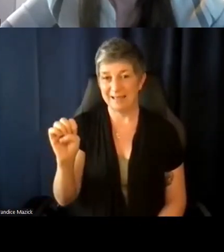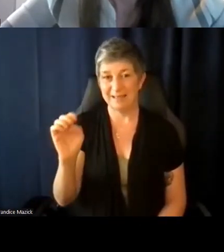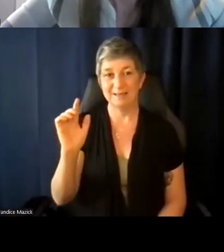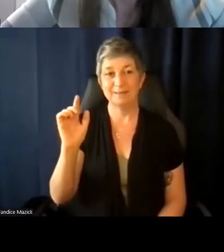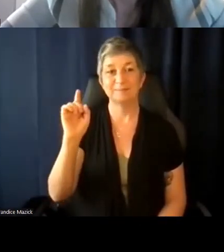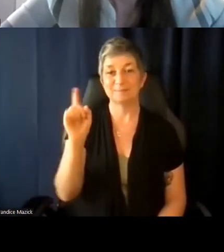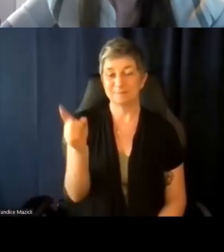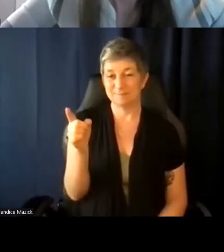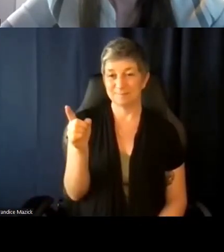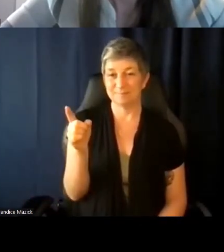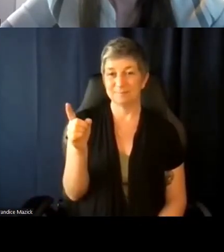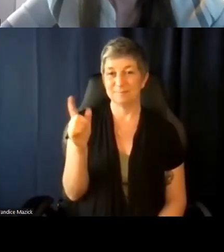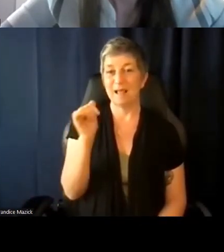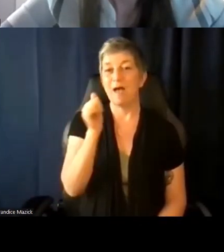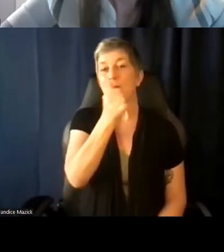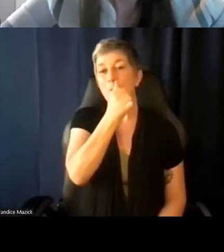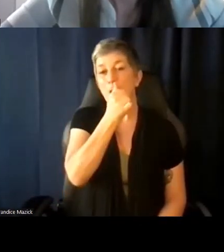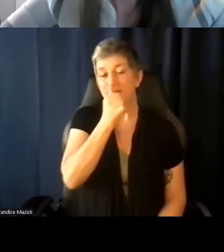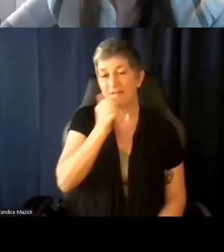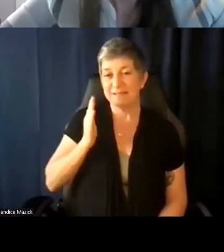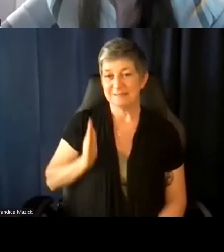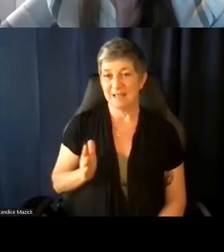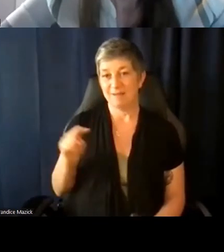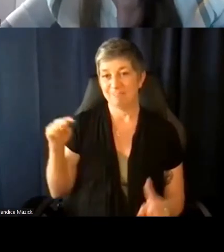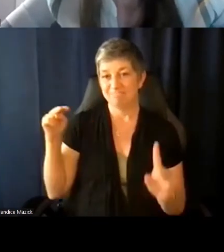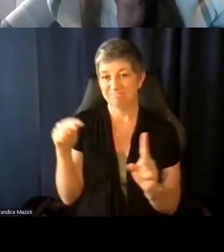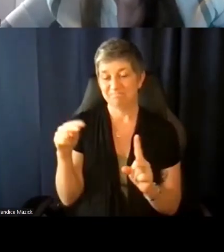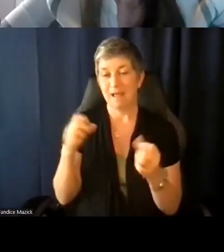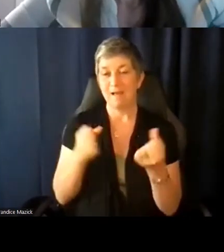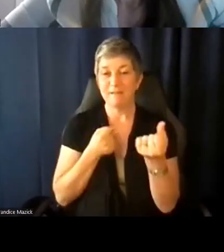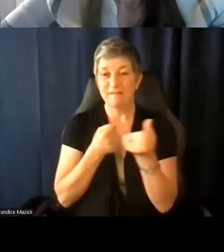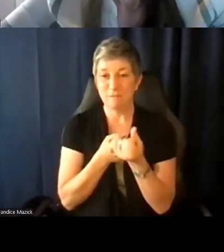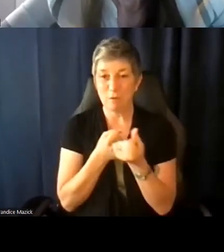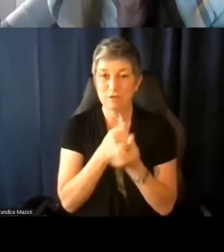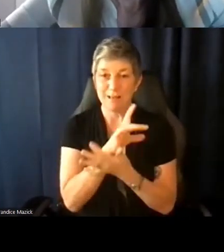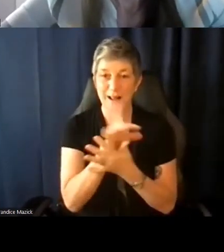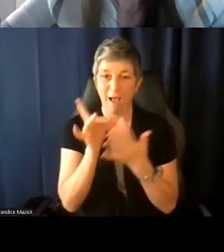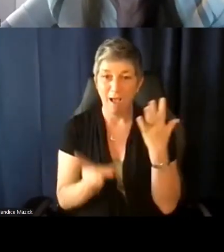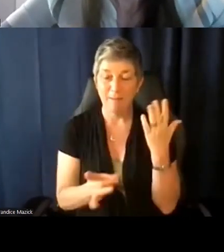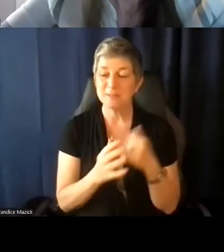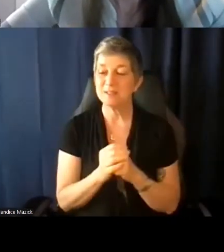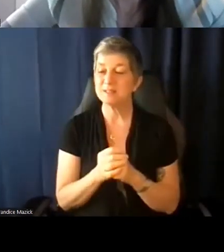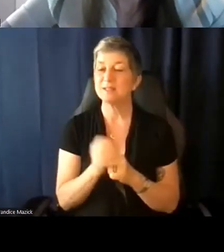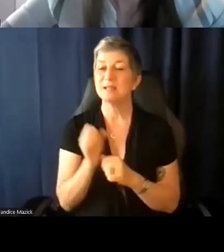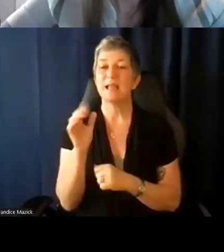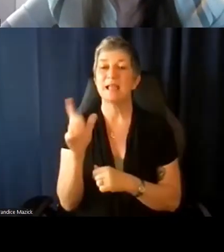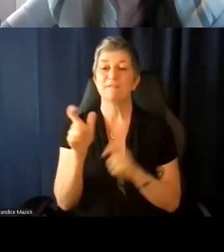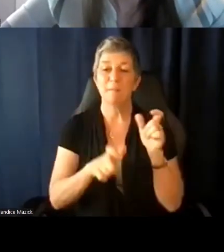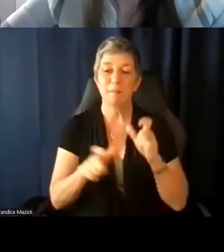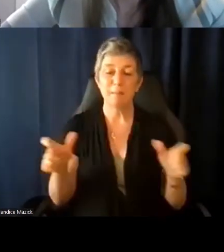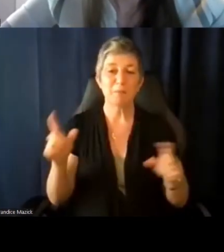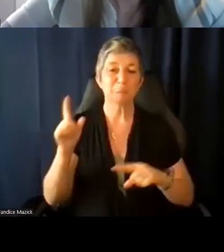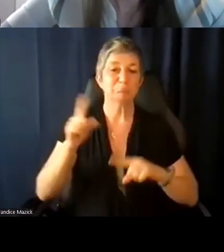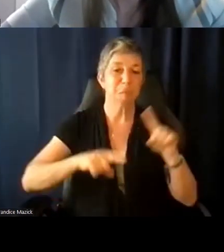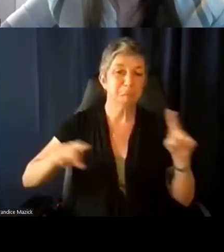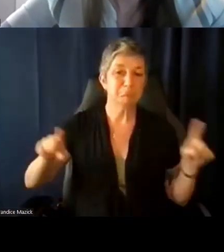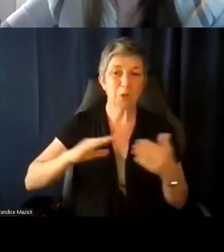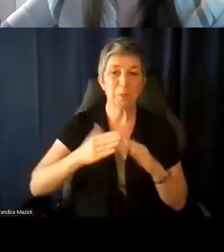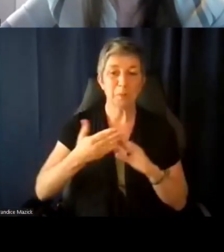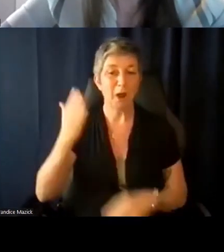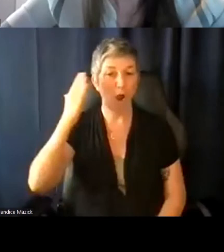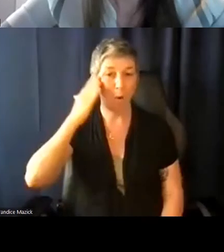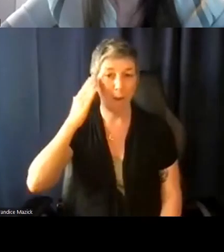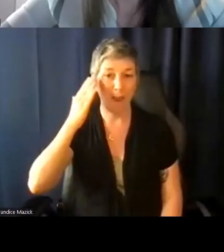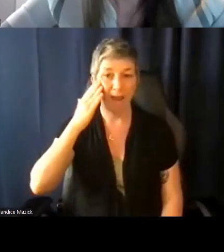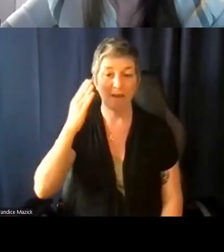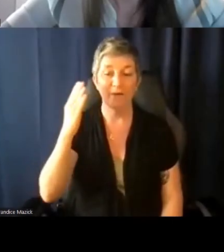the private side in terms of enforcement options. If people in their various communities are aware